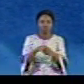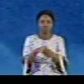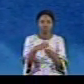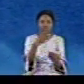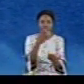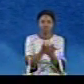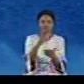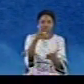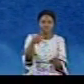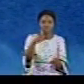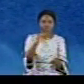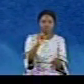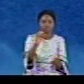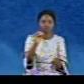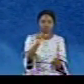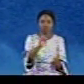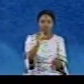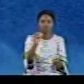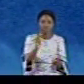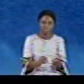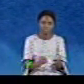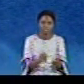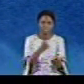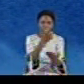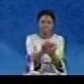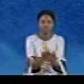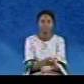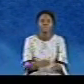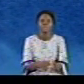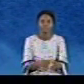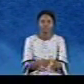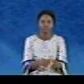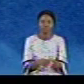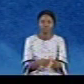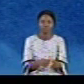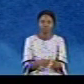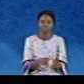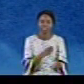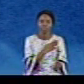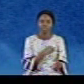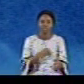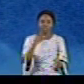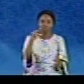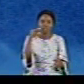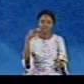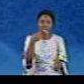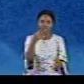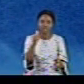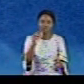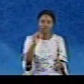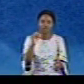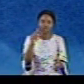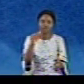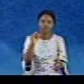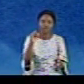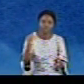me. I don't have money. And as I give my life to Christ, today,